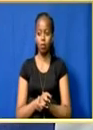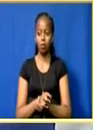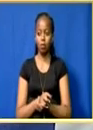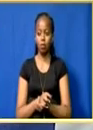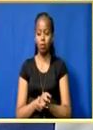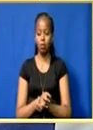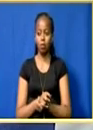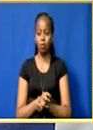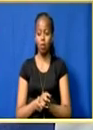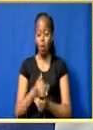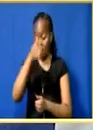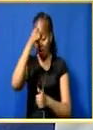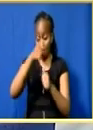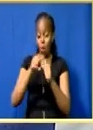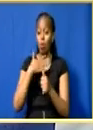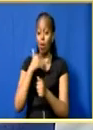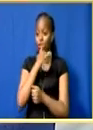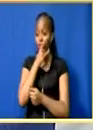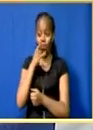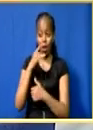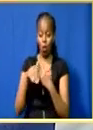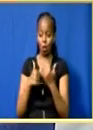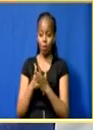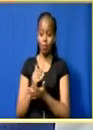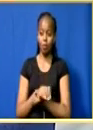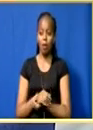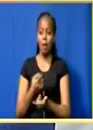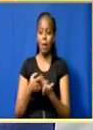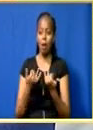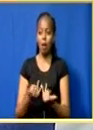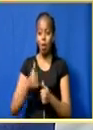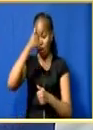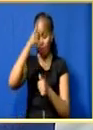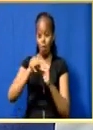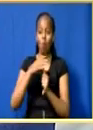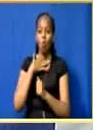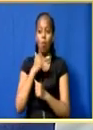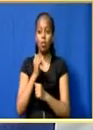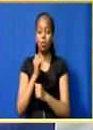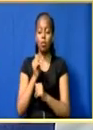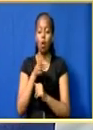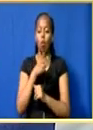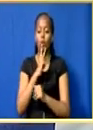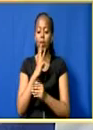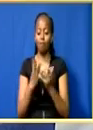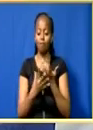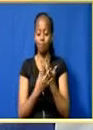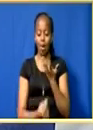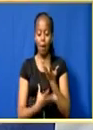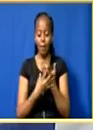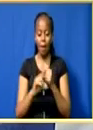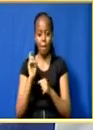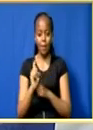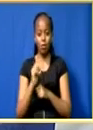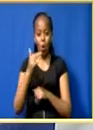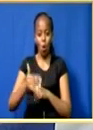All of them? Yes, because like remember, we want to dry. Yeah, you can place them. Right. But now, remember, we want to drain the water. Okay. So we must keep